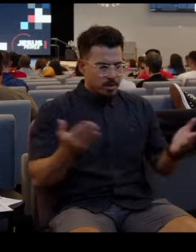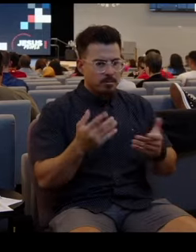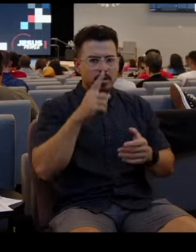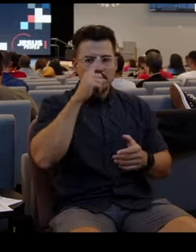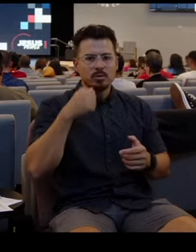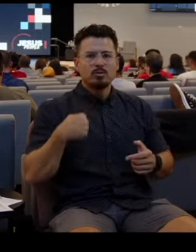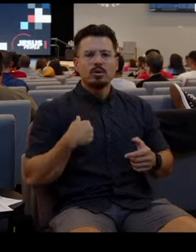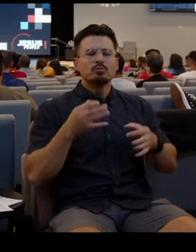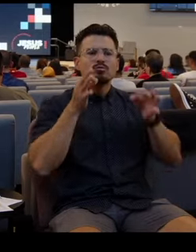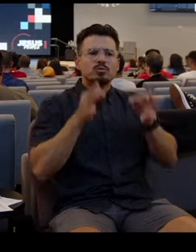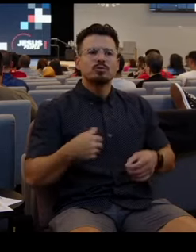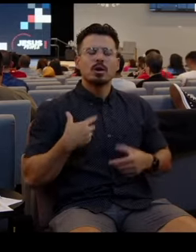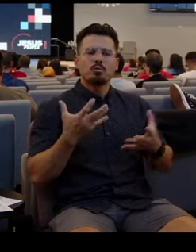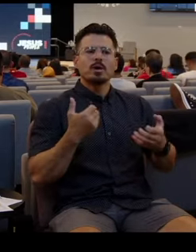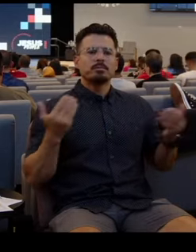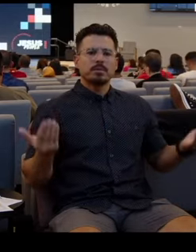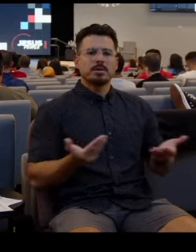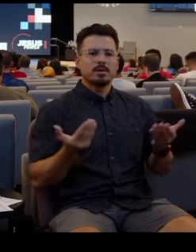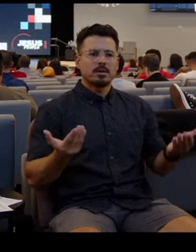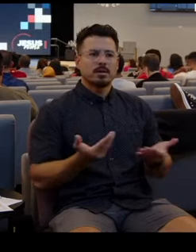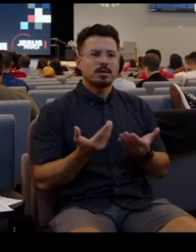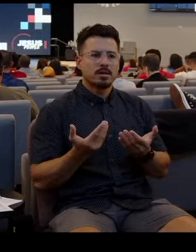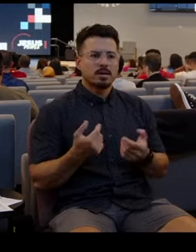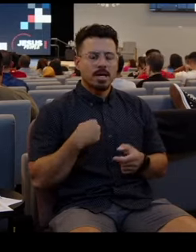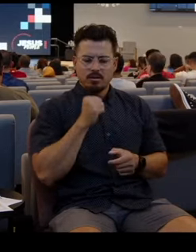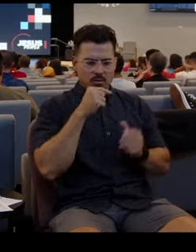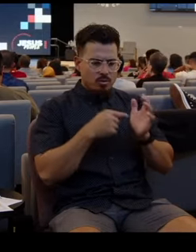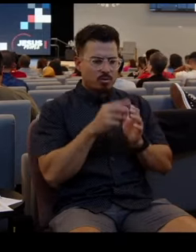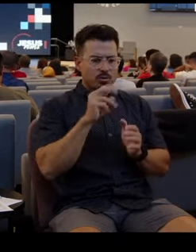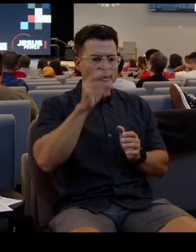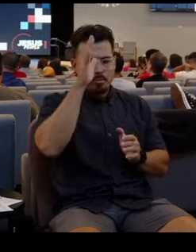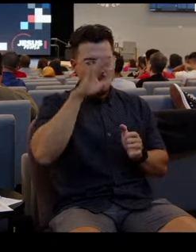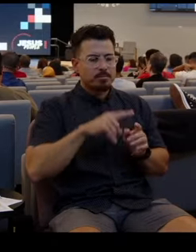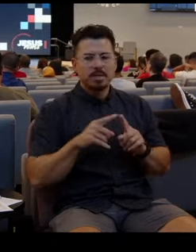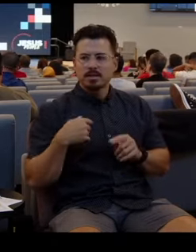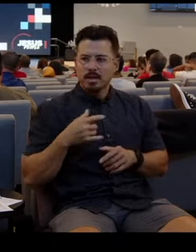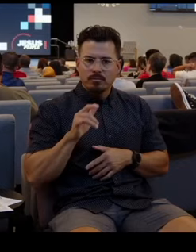when, no man anything except to love him.